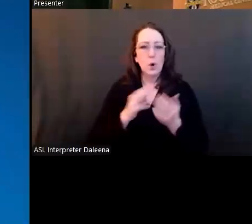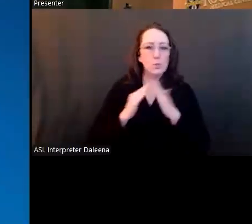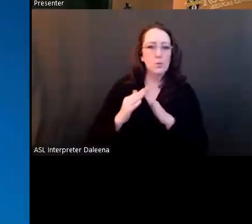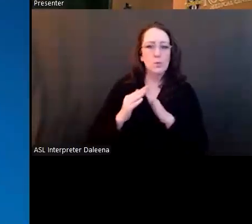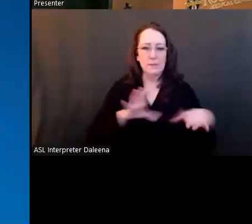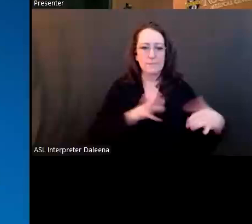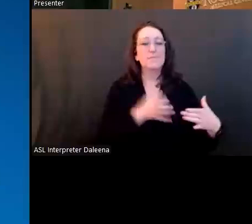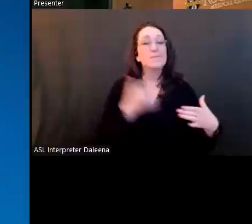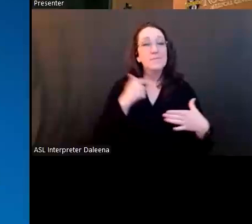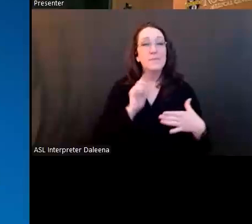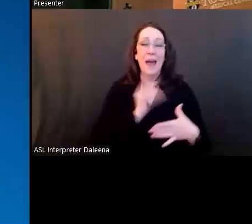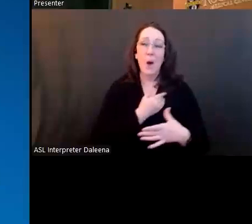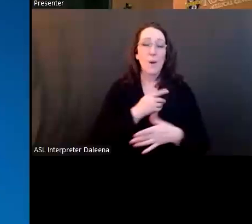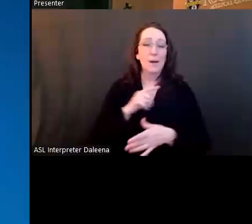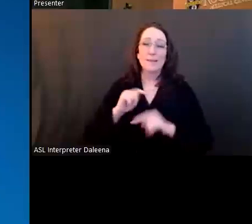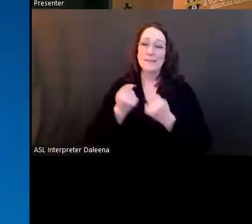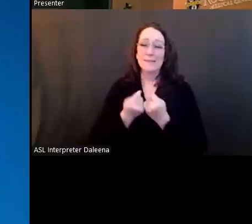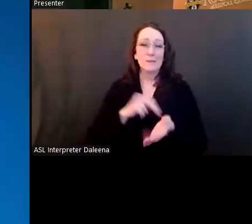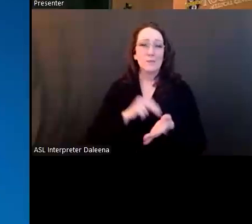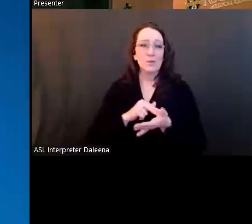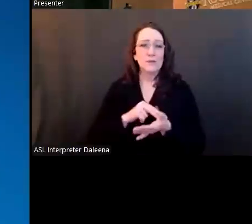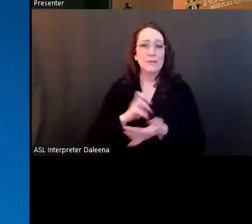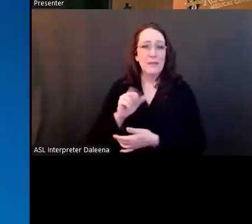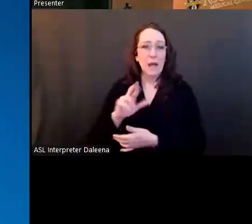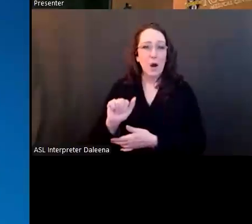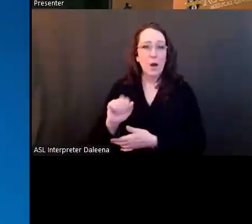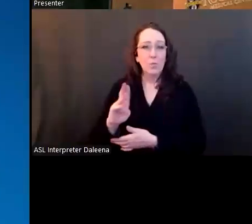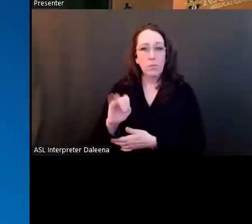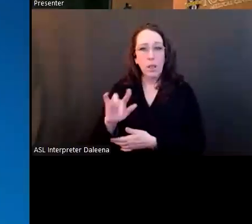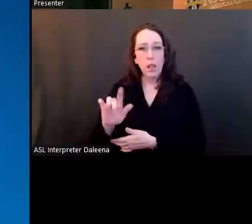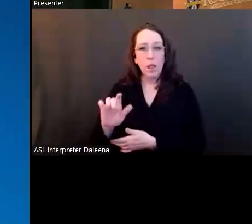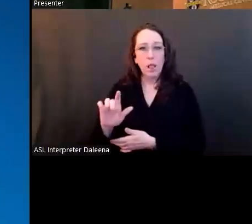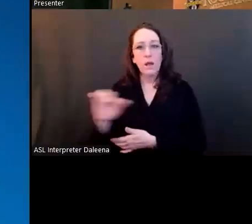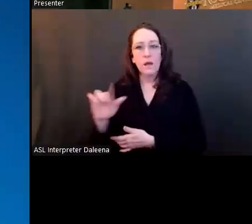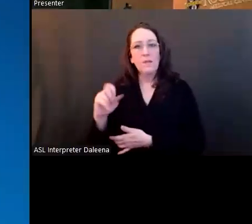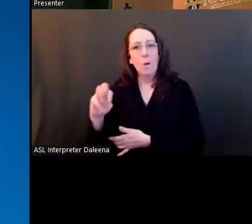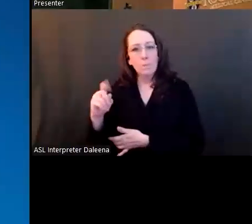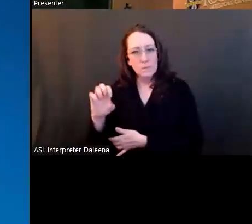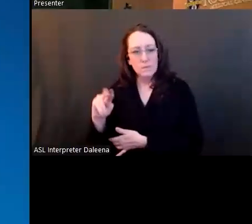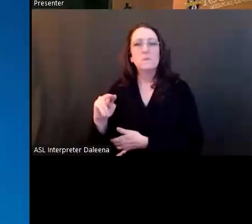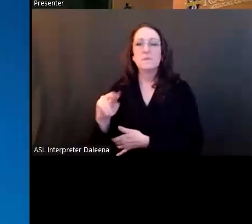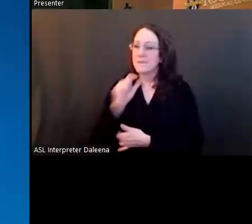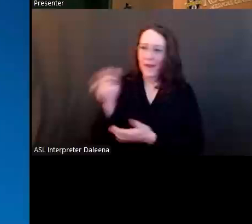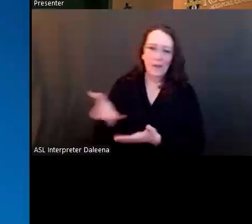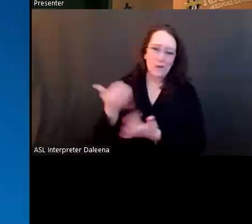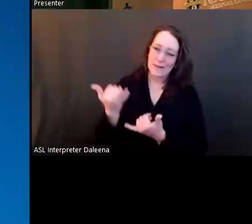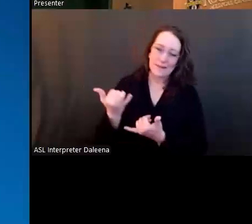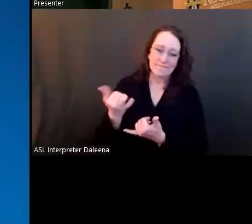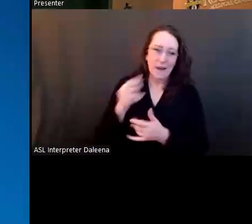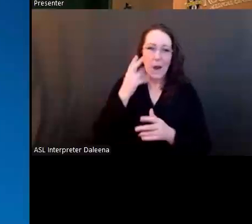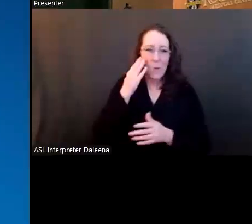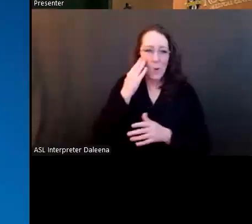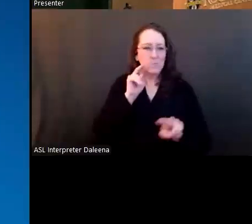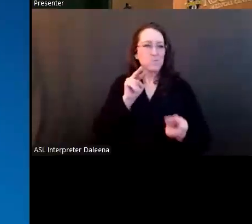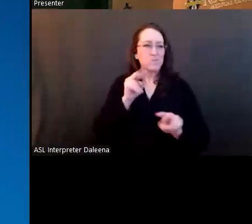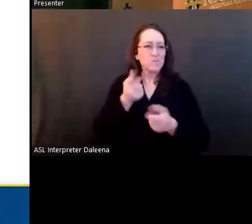Unfortunately, our team nurse, Sarah Bubel-Thompson, is not able to be with us here today, but I know she's watching and supporting